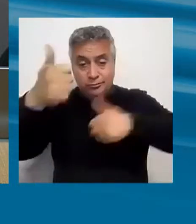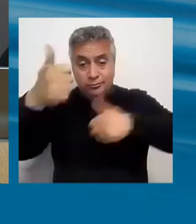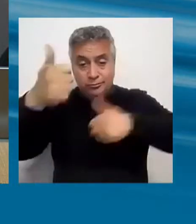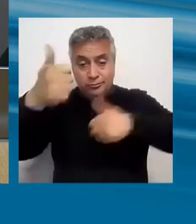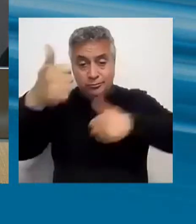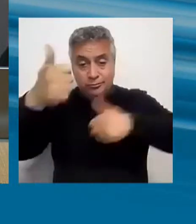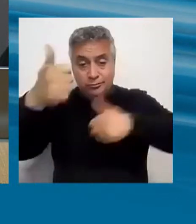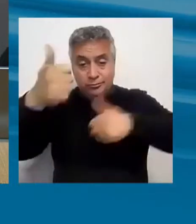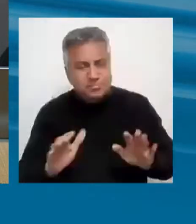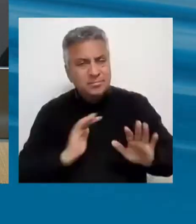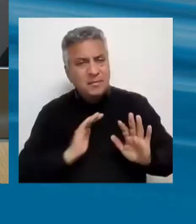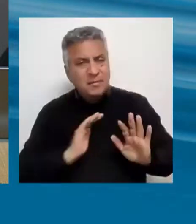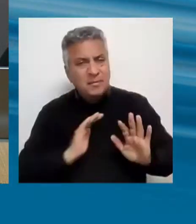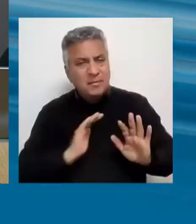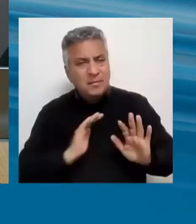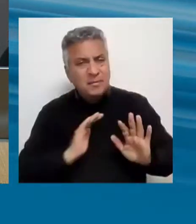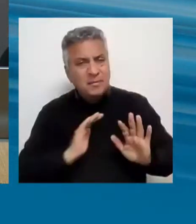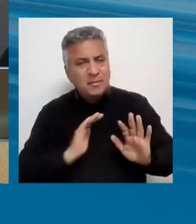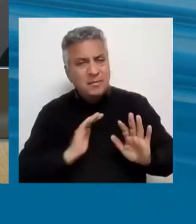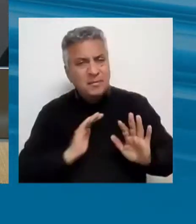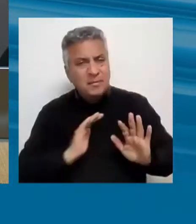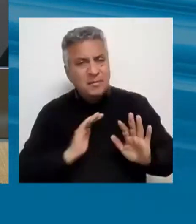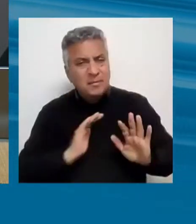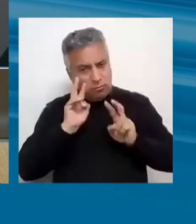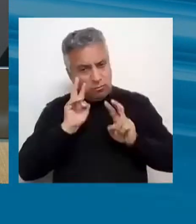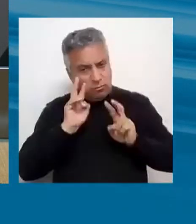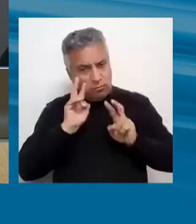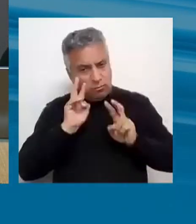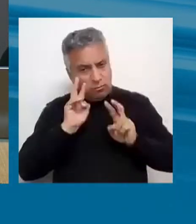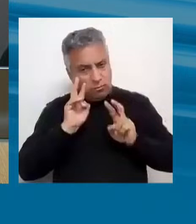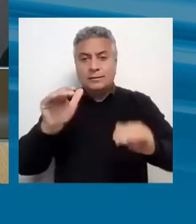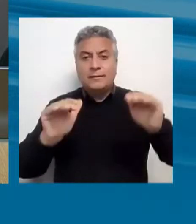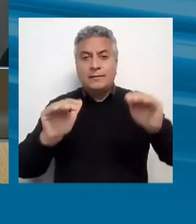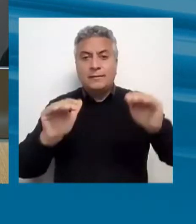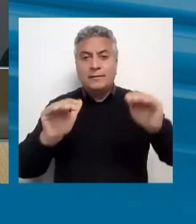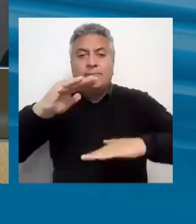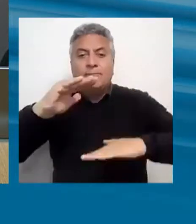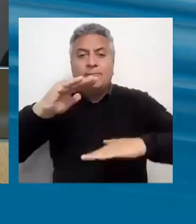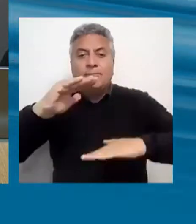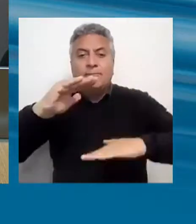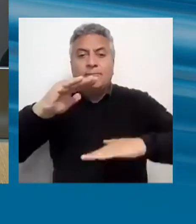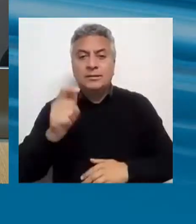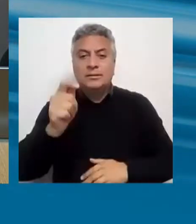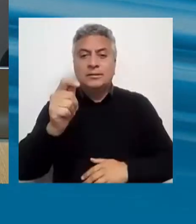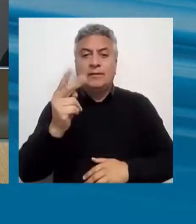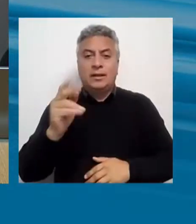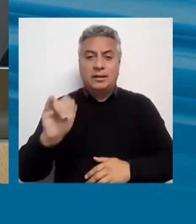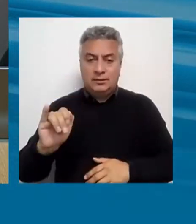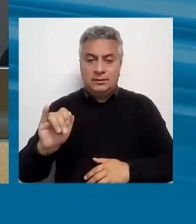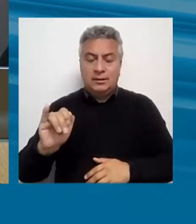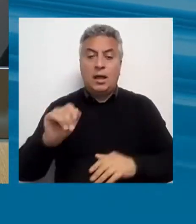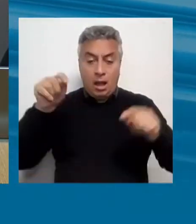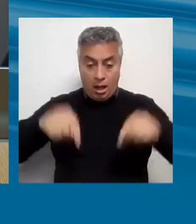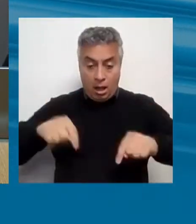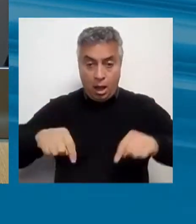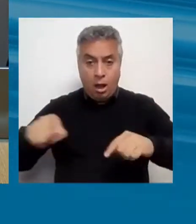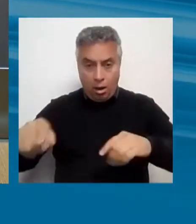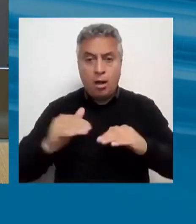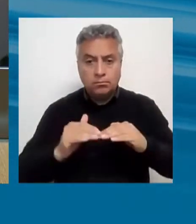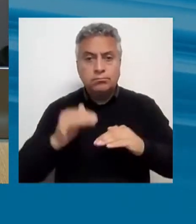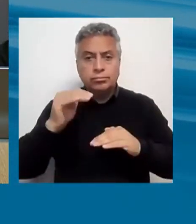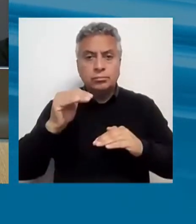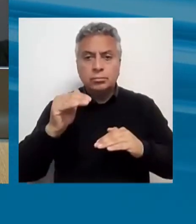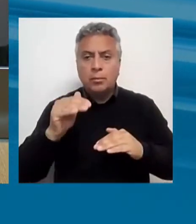it stands at 105% of GDP. So there are things that we're doing to make a difference. And as I get to the end of